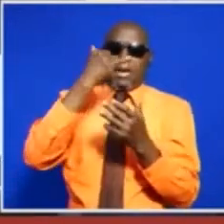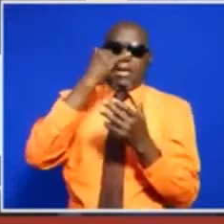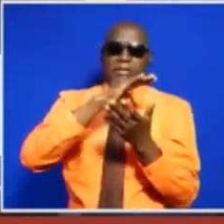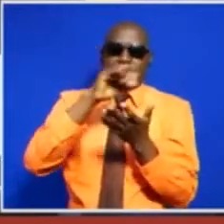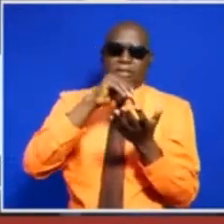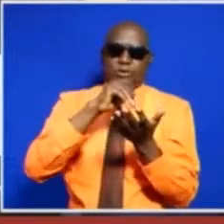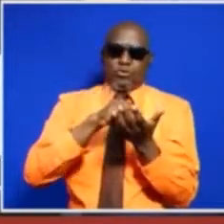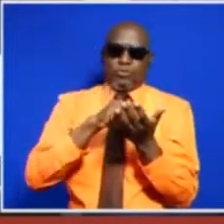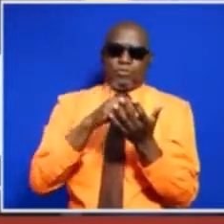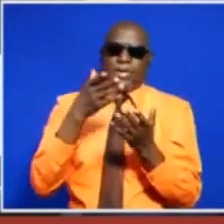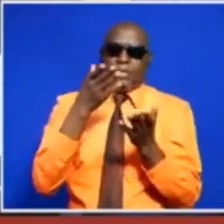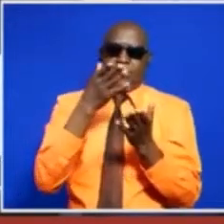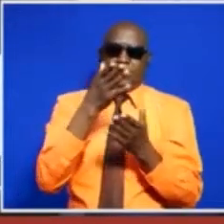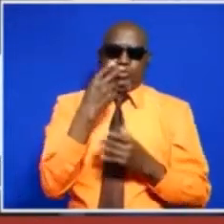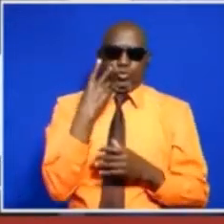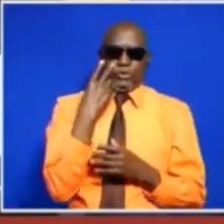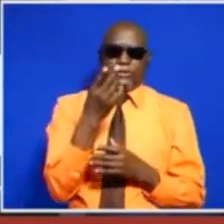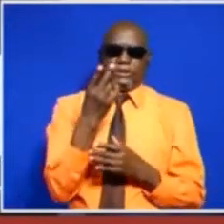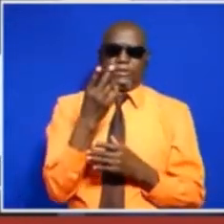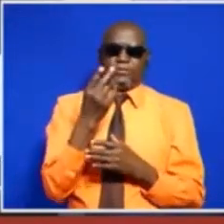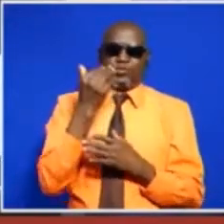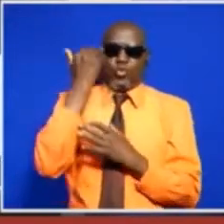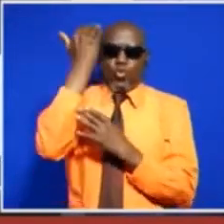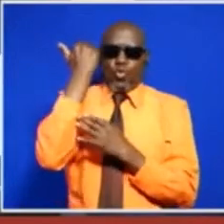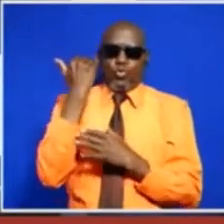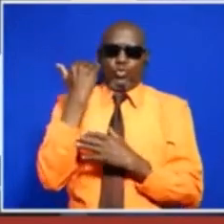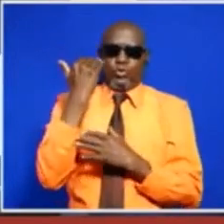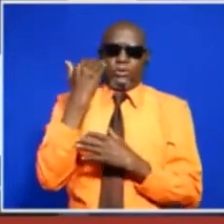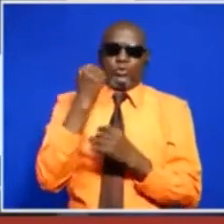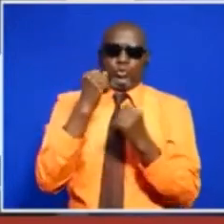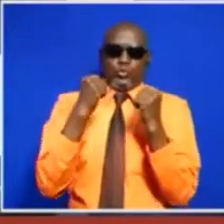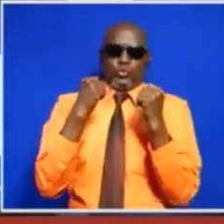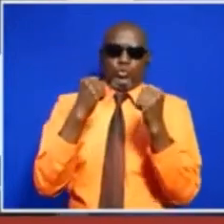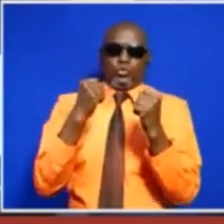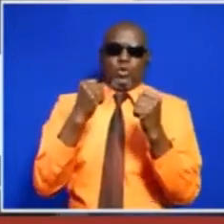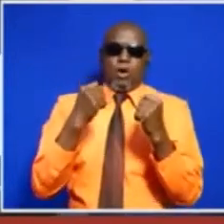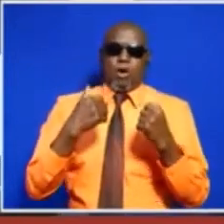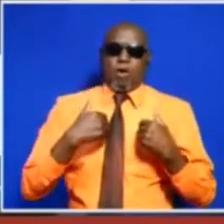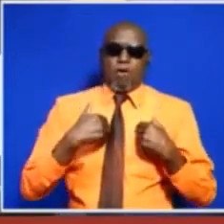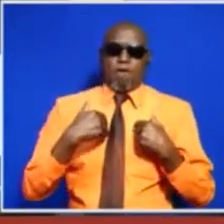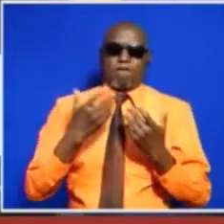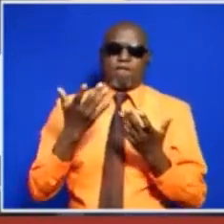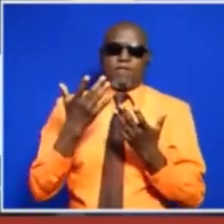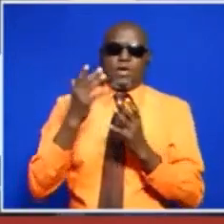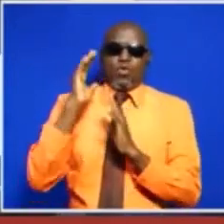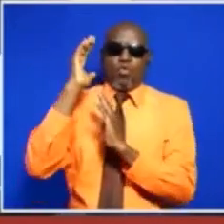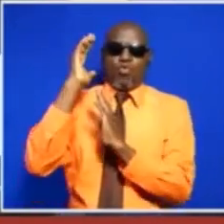seeing, the courts are coming out strongly to be our bastion of hope,